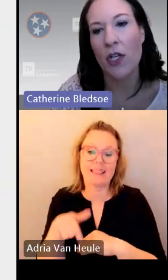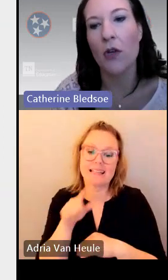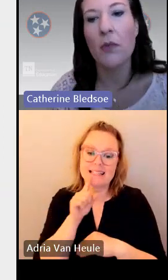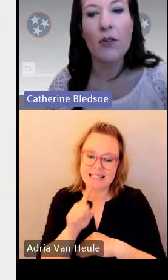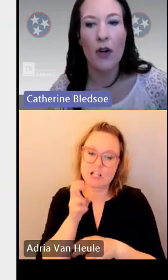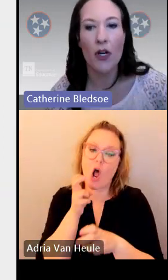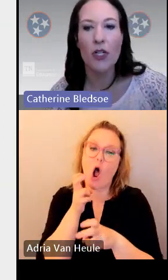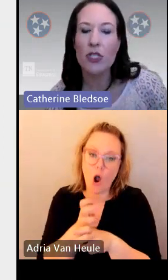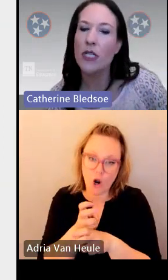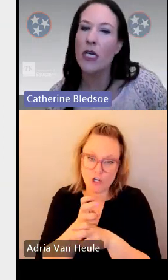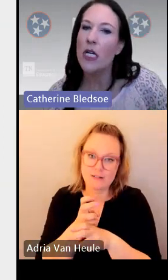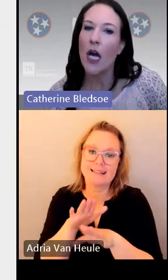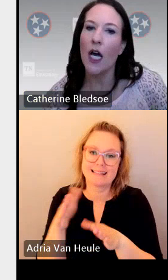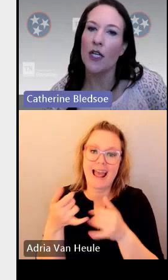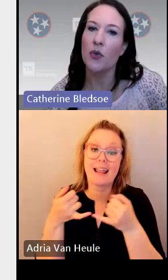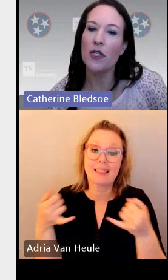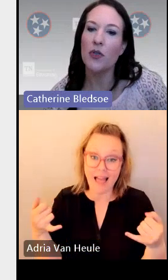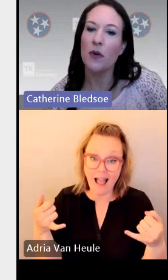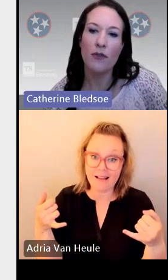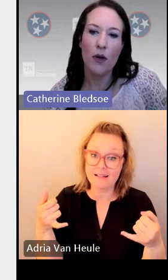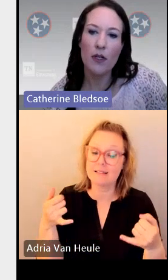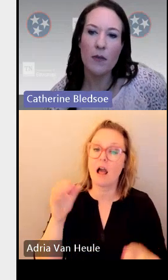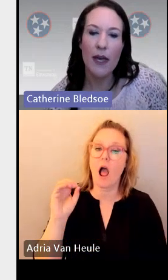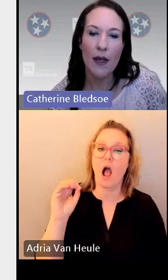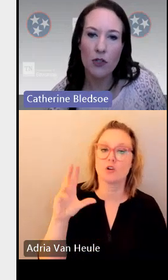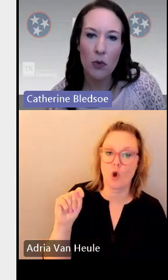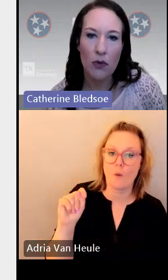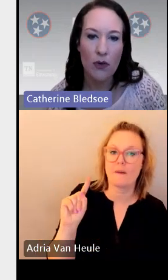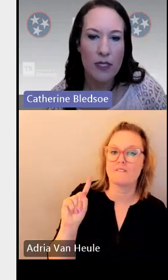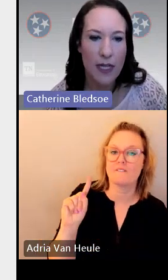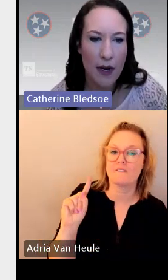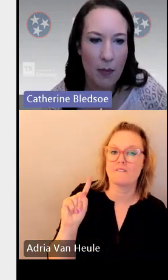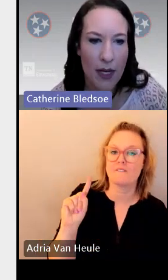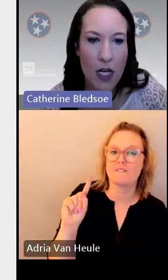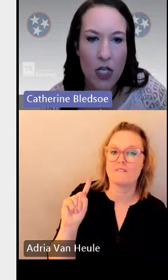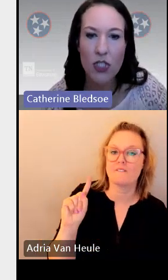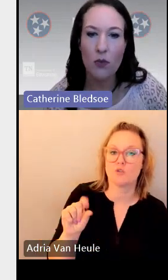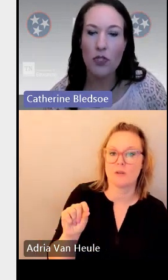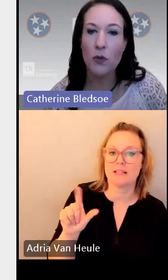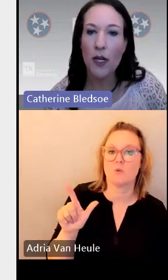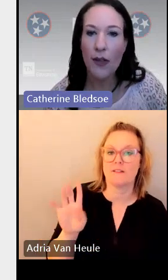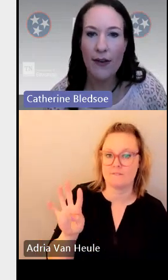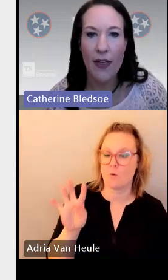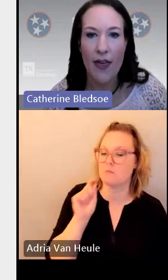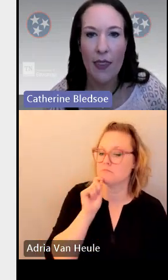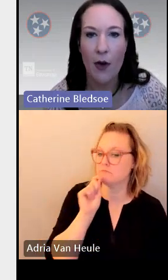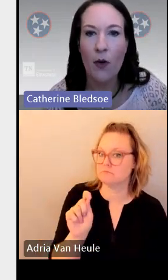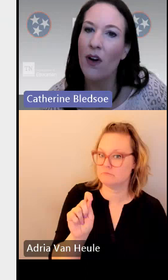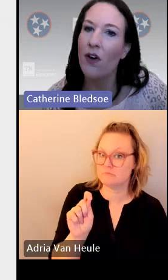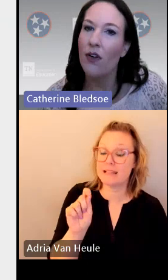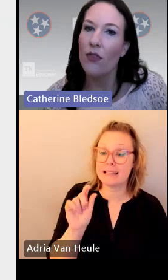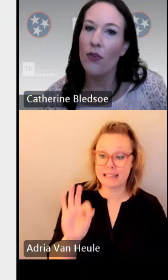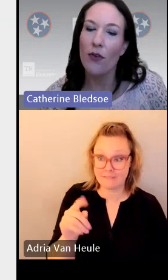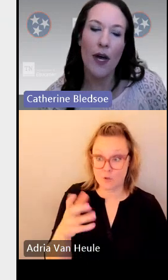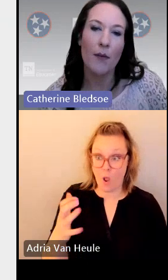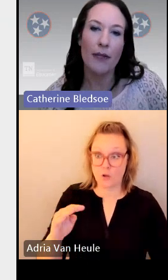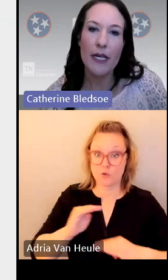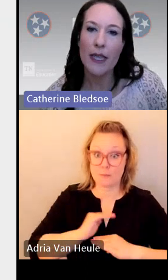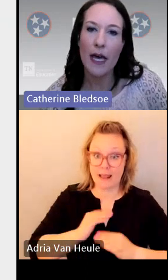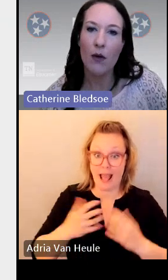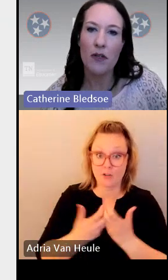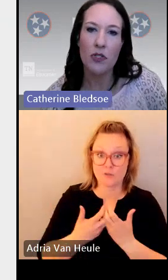by October 1st, 2024 to be eligible for this stipend. So just want to clarify that though.